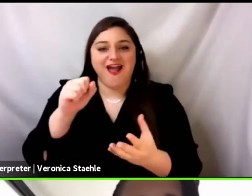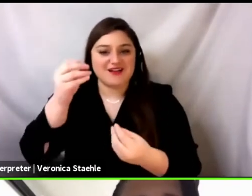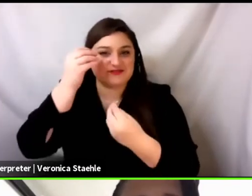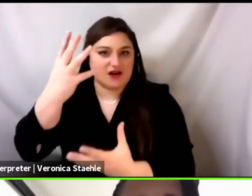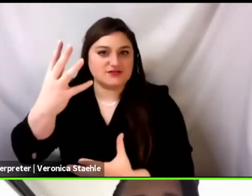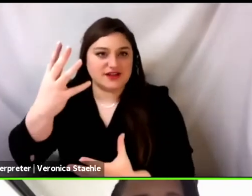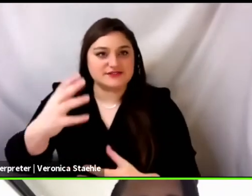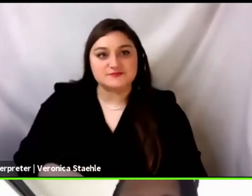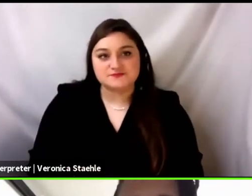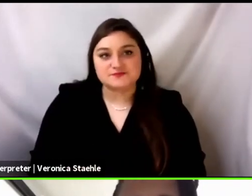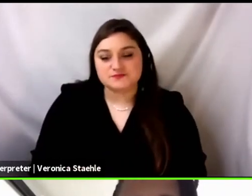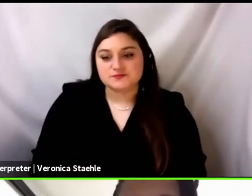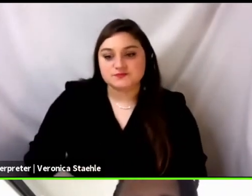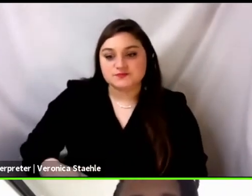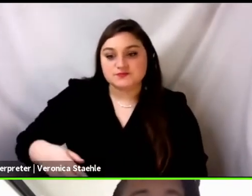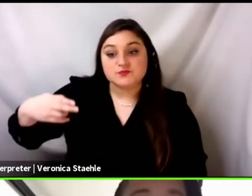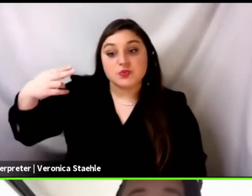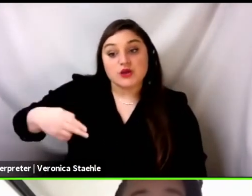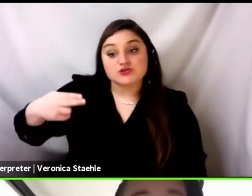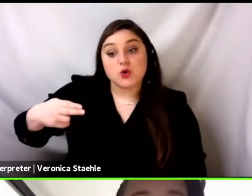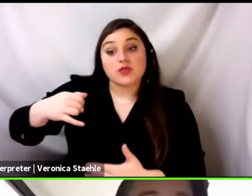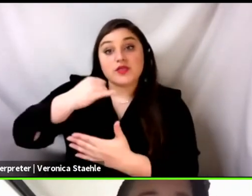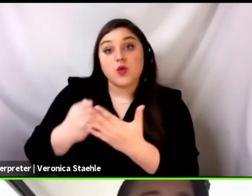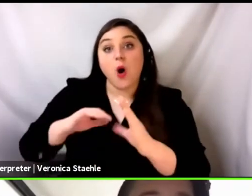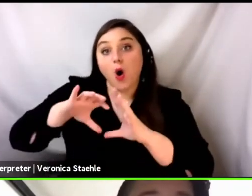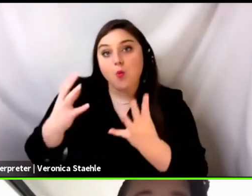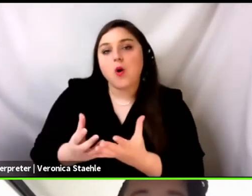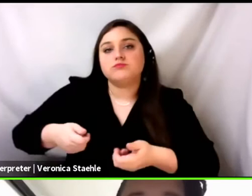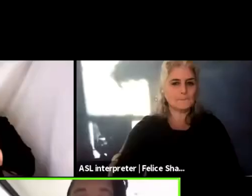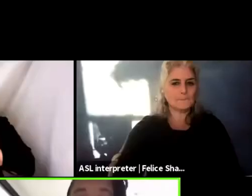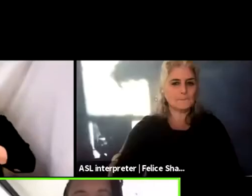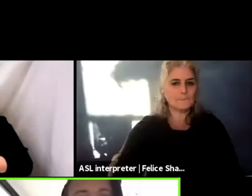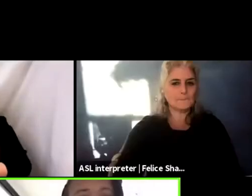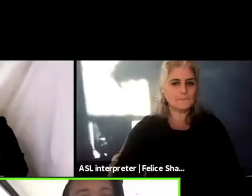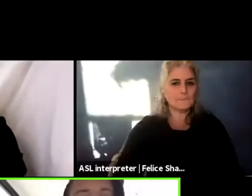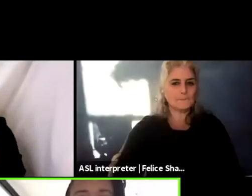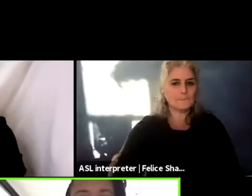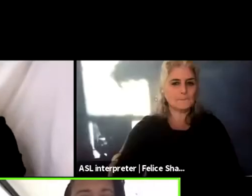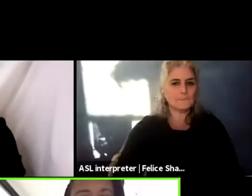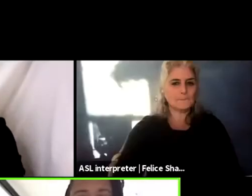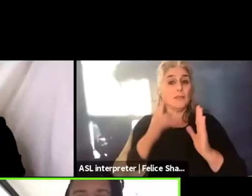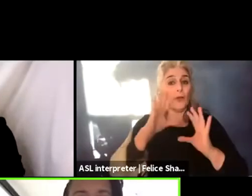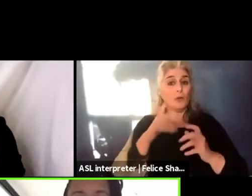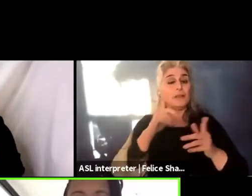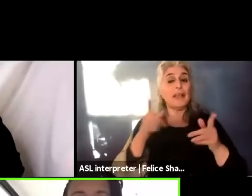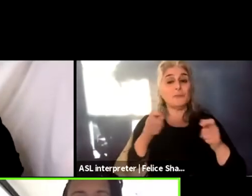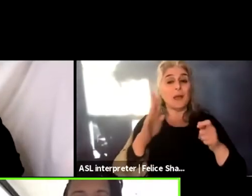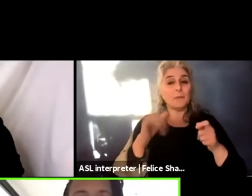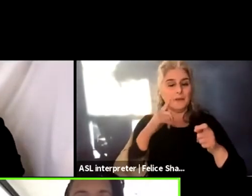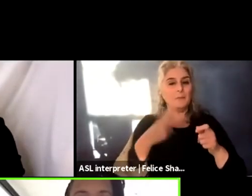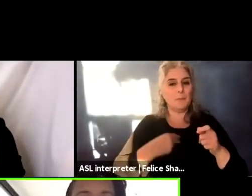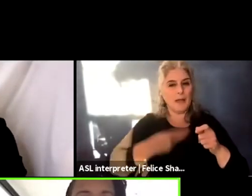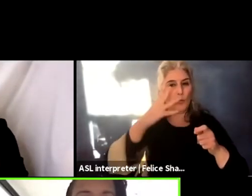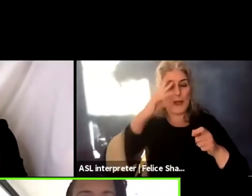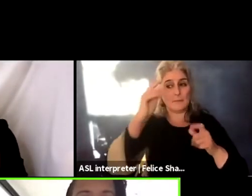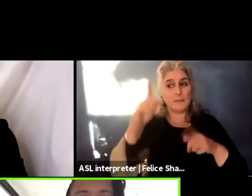Historically, the art world has been dominated by men, especially cis white men. You think about like